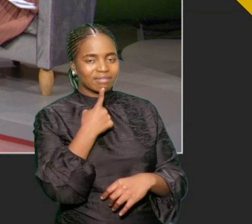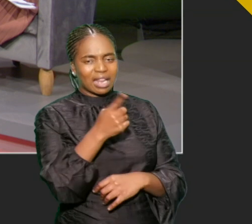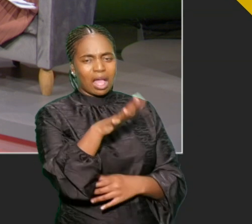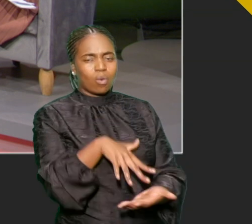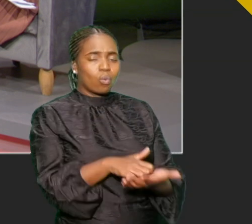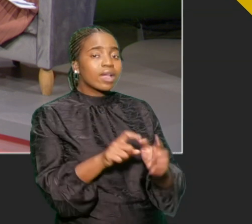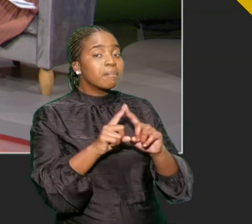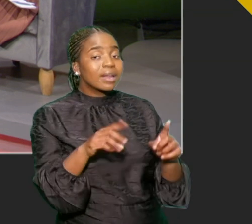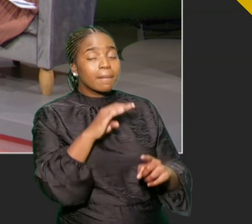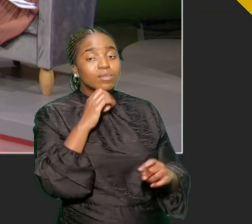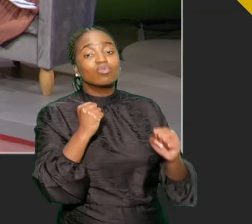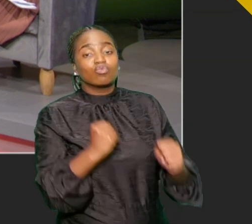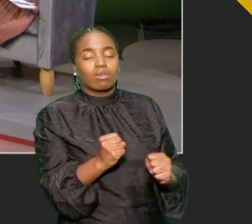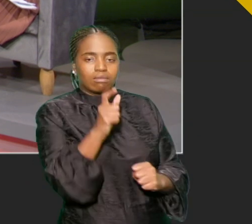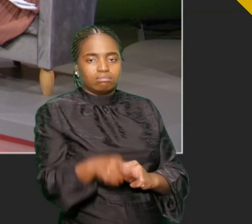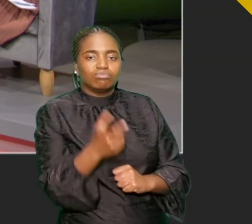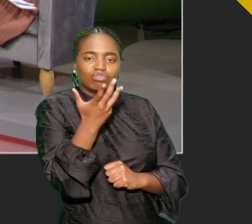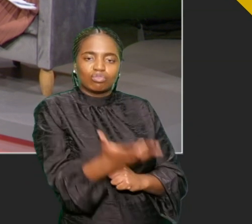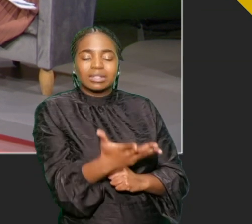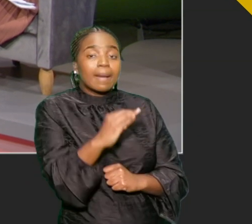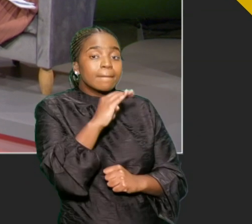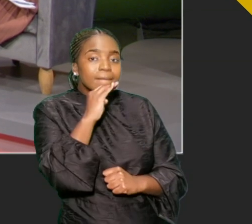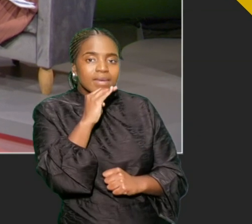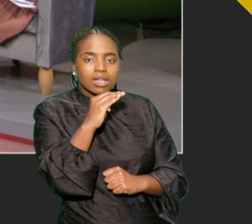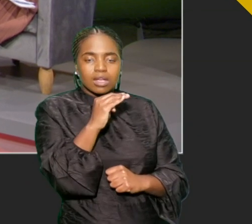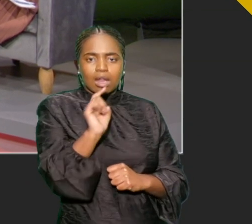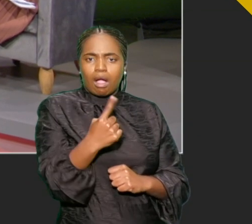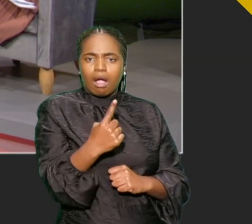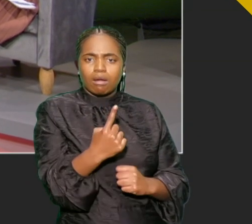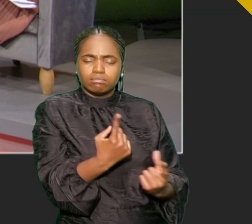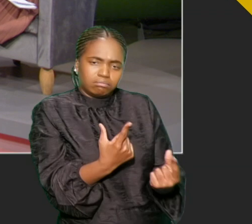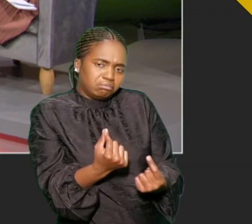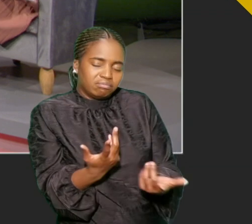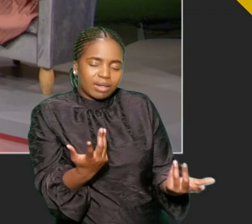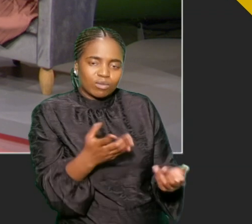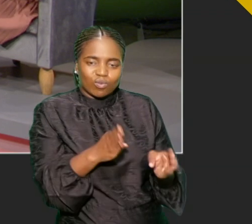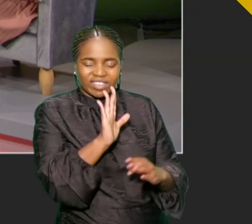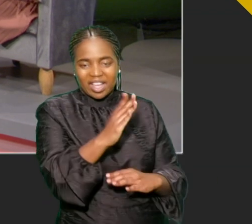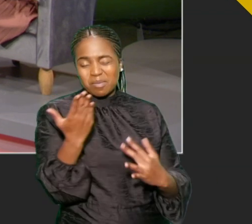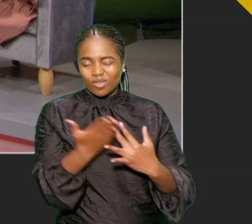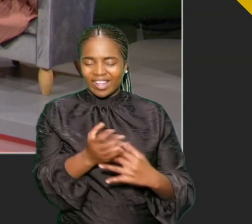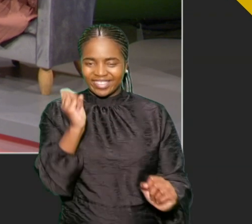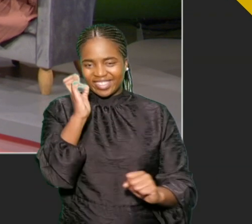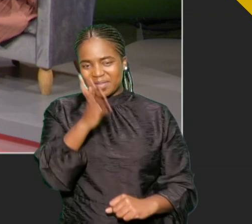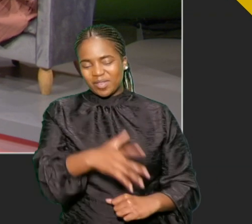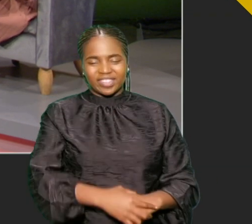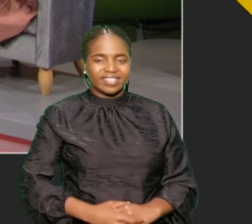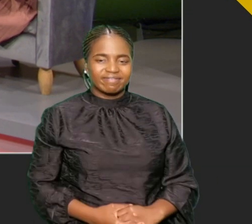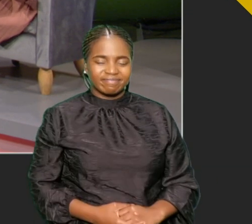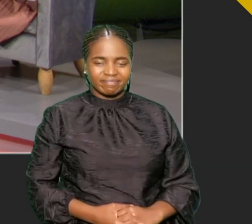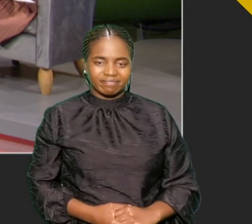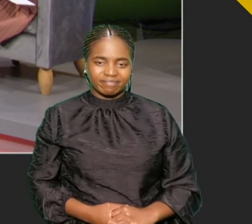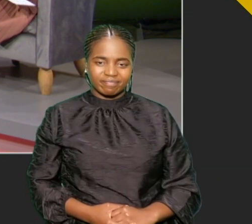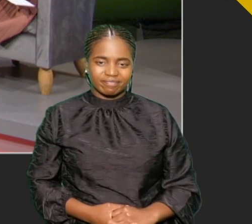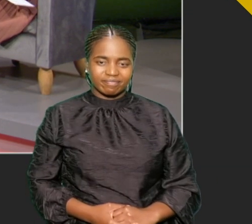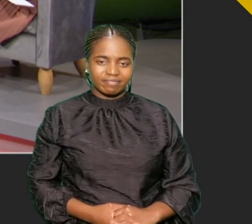weak. But actually, it's not. It's just how he is. It doesn't mean ukuthi akakwazi ukureact. Maybe it does. Kodwa sizoxoxa ngakho khululeka. Second hand break. When